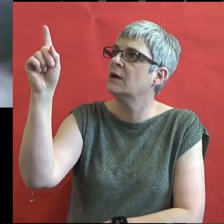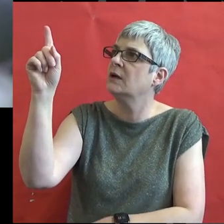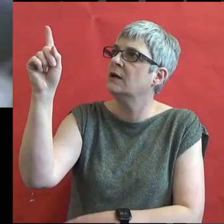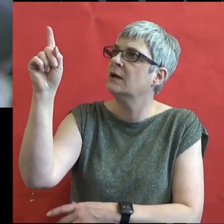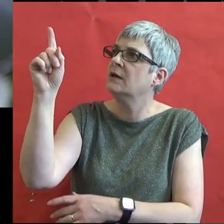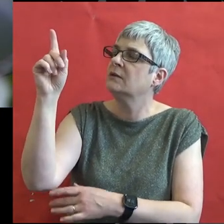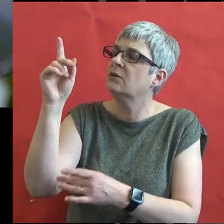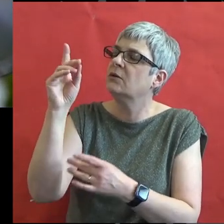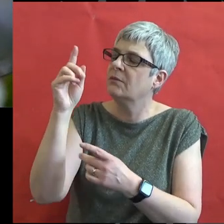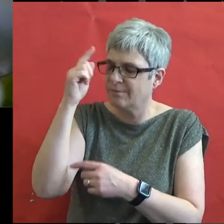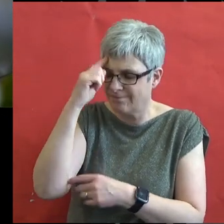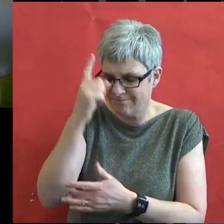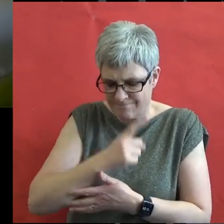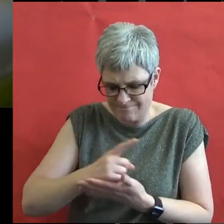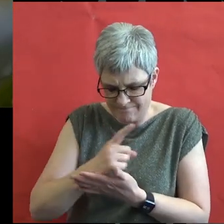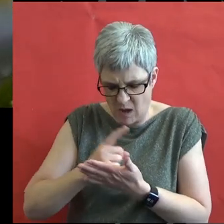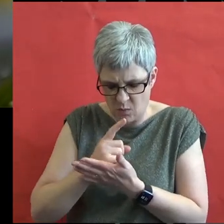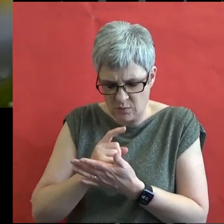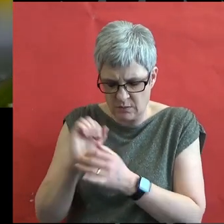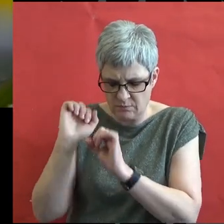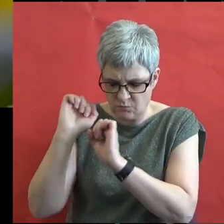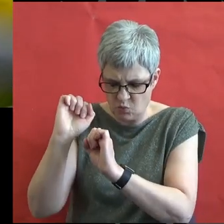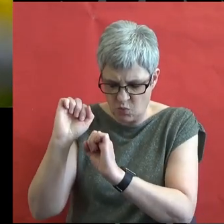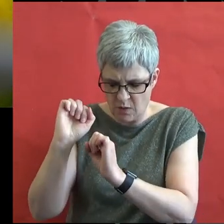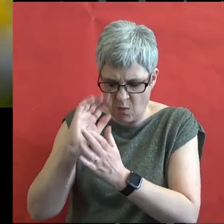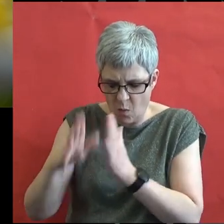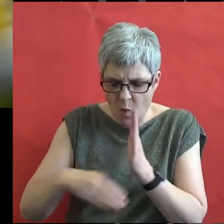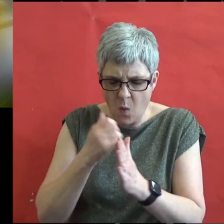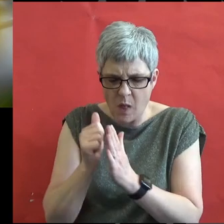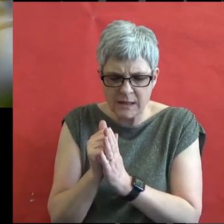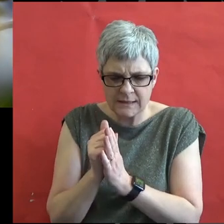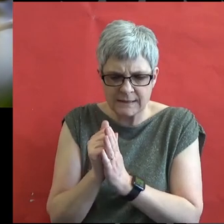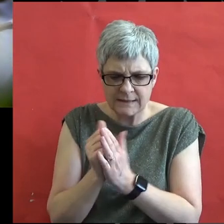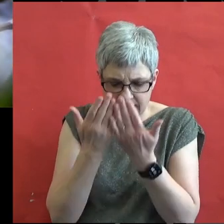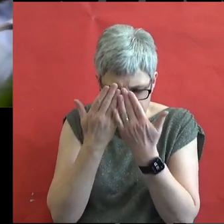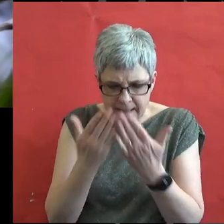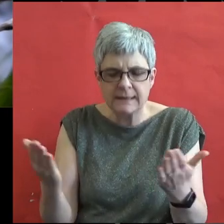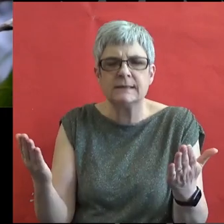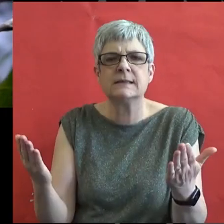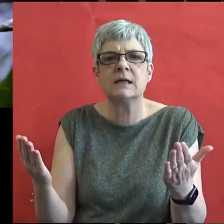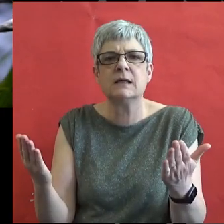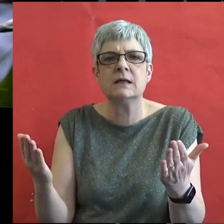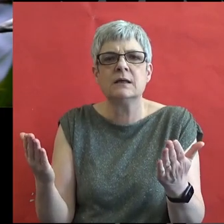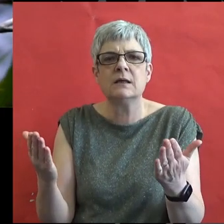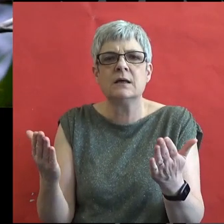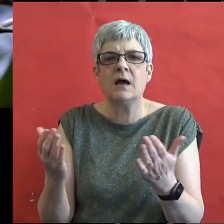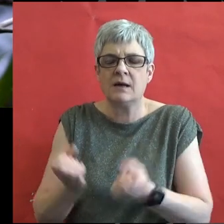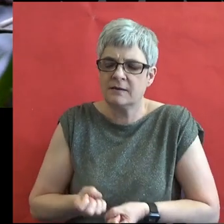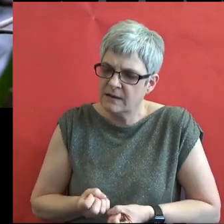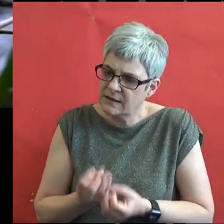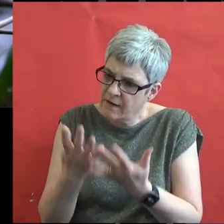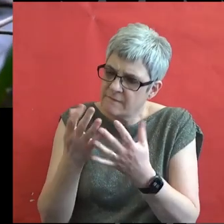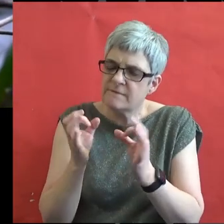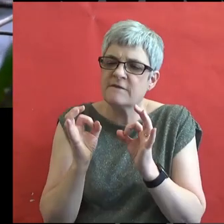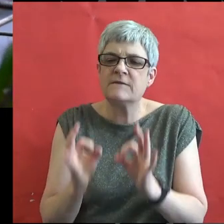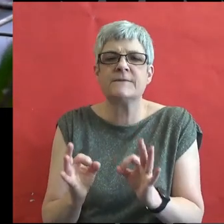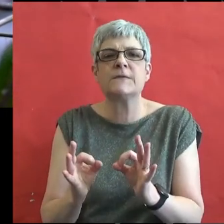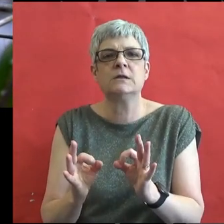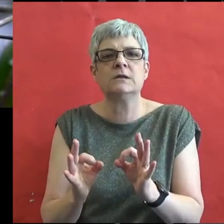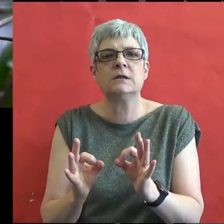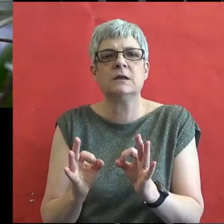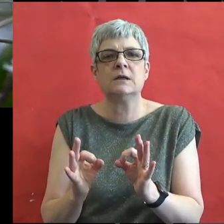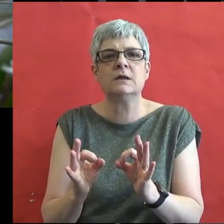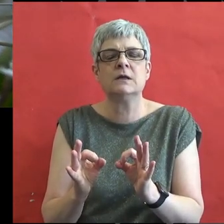to contemplate the dignity of your holiness, the perfectness of your sacrifice, and